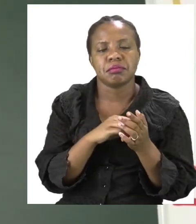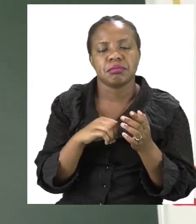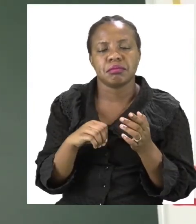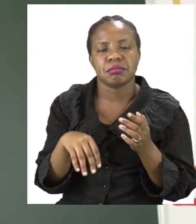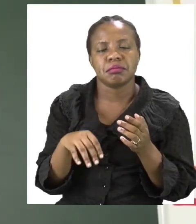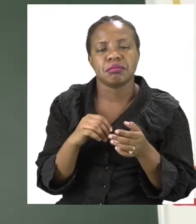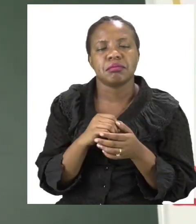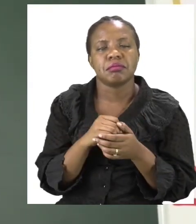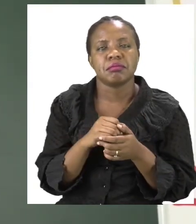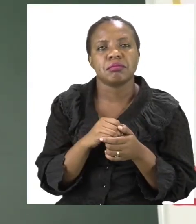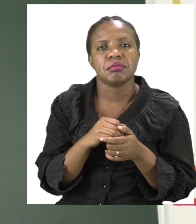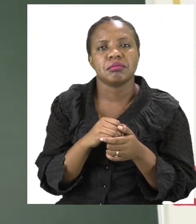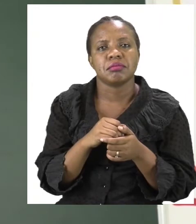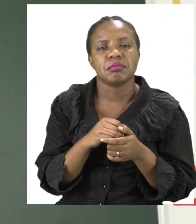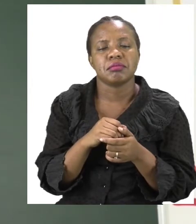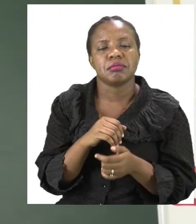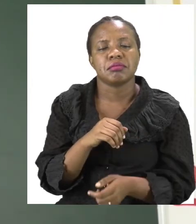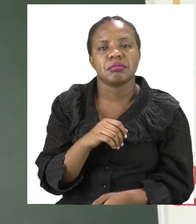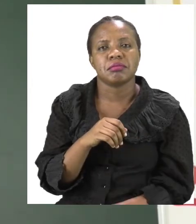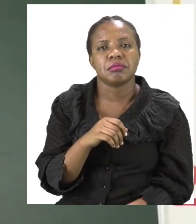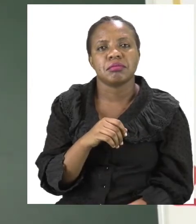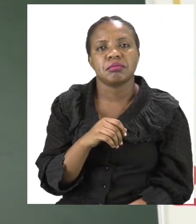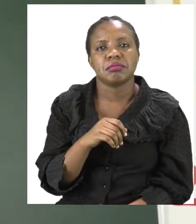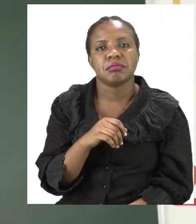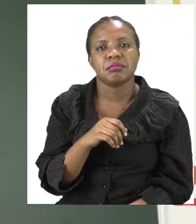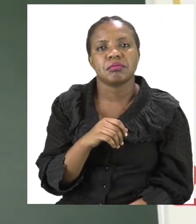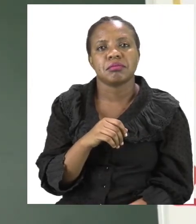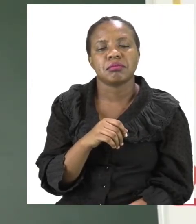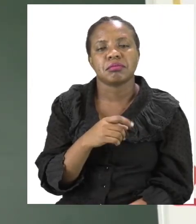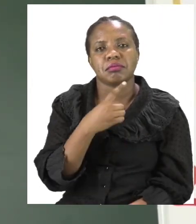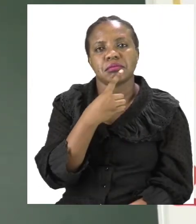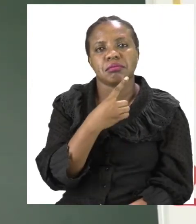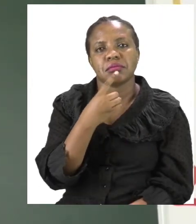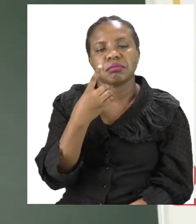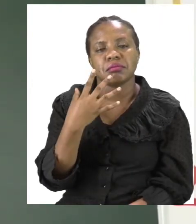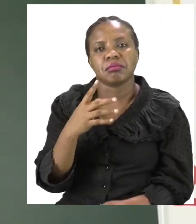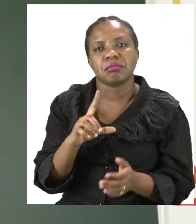which are 15 minutes.